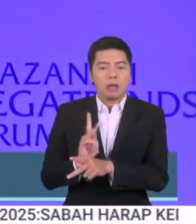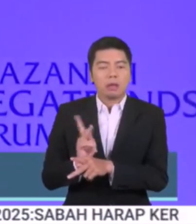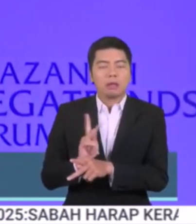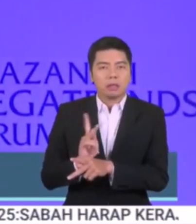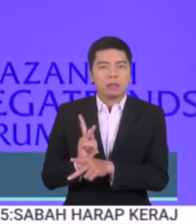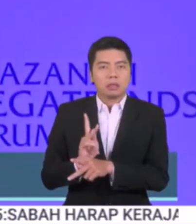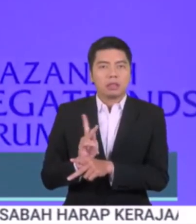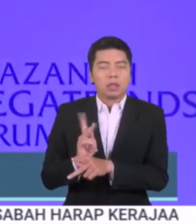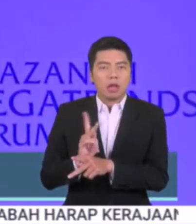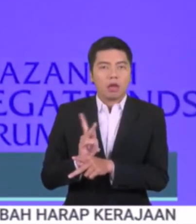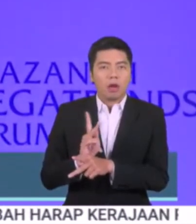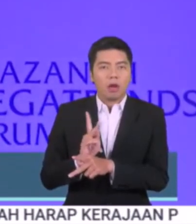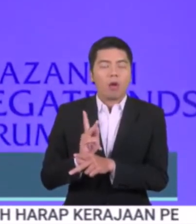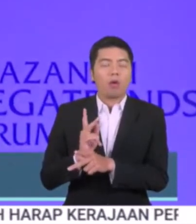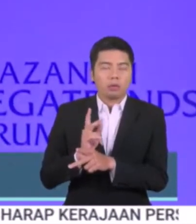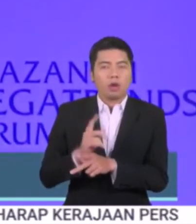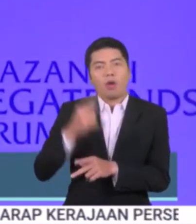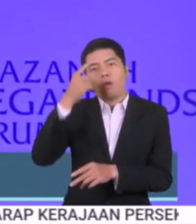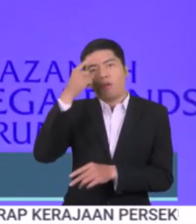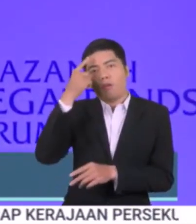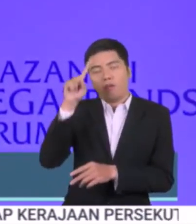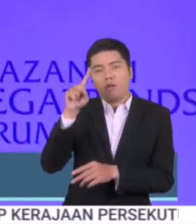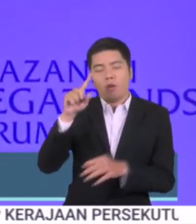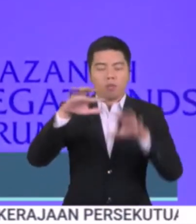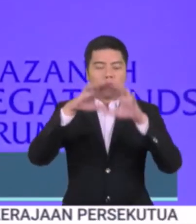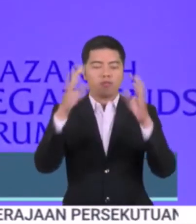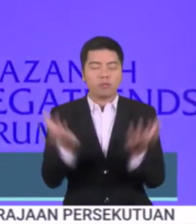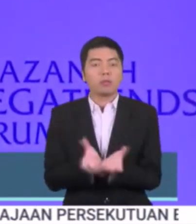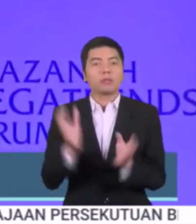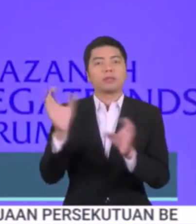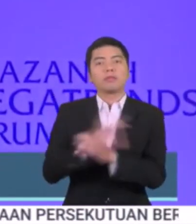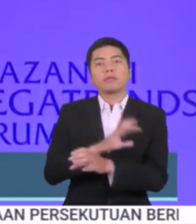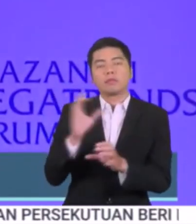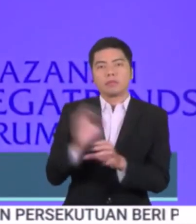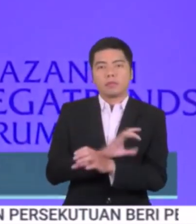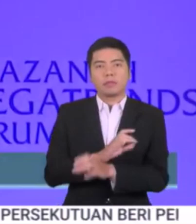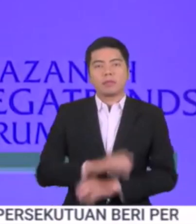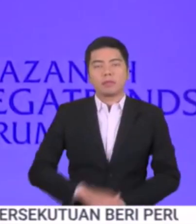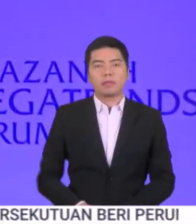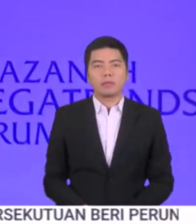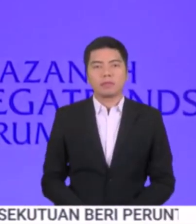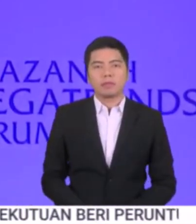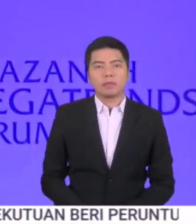our guard down in the face of regional and global challenges.